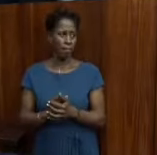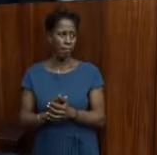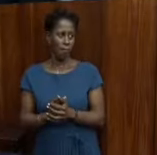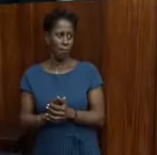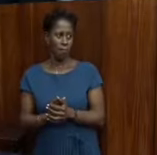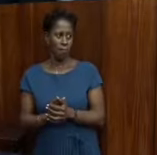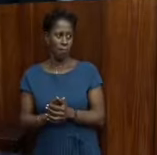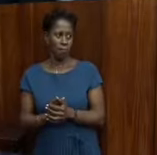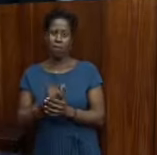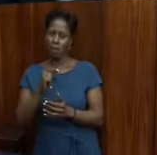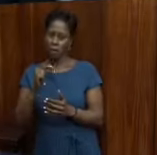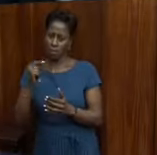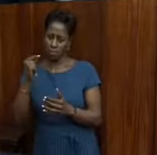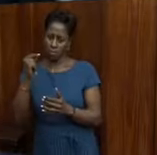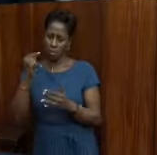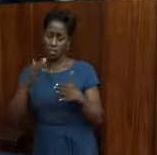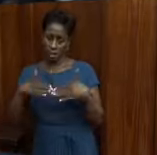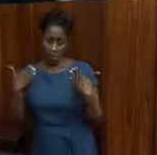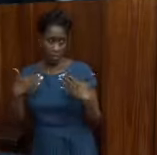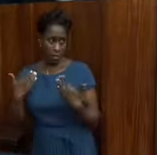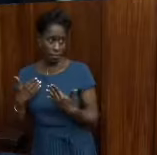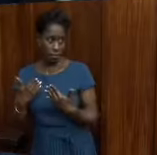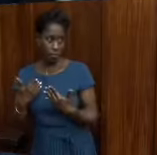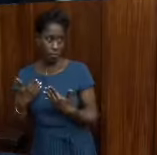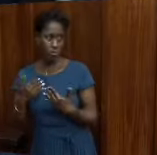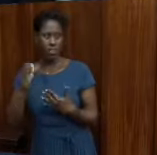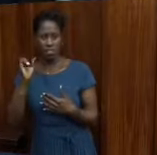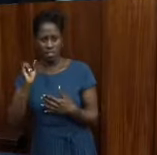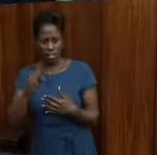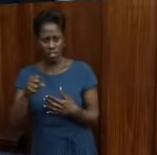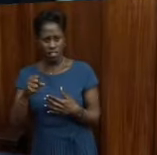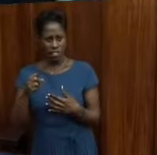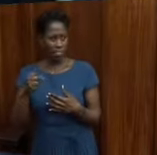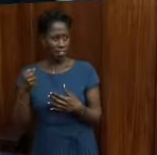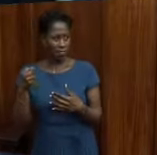am pleased that in spite of the ridicule